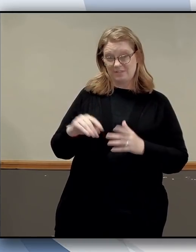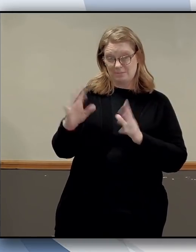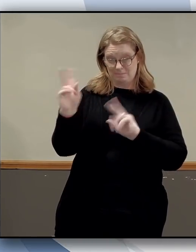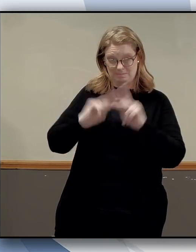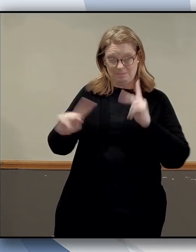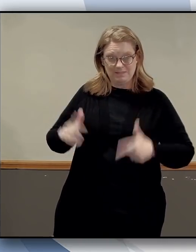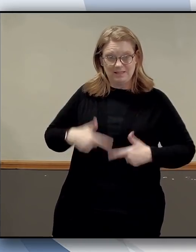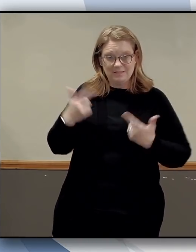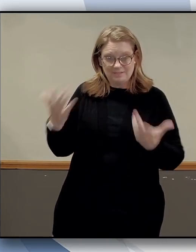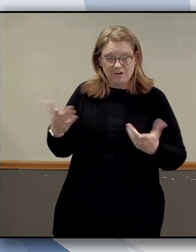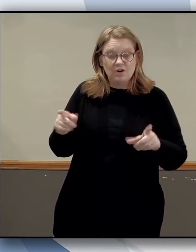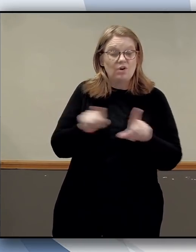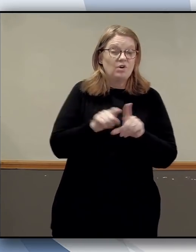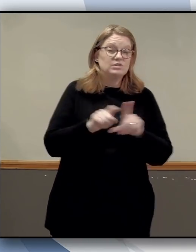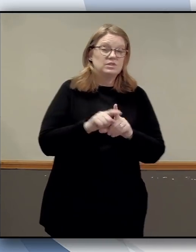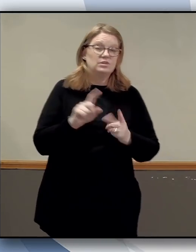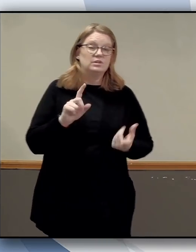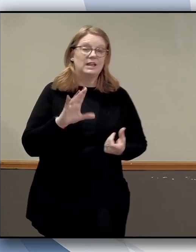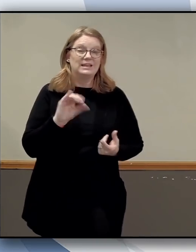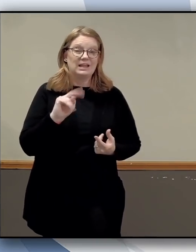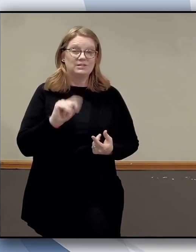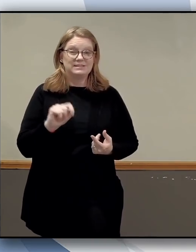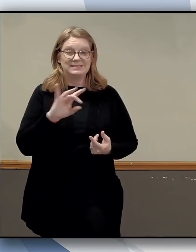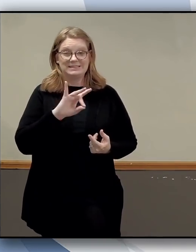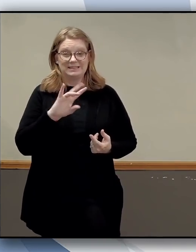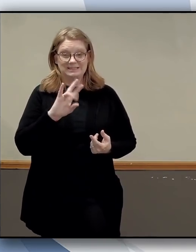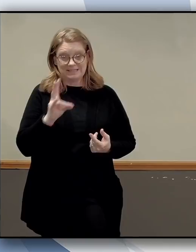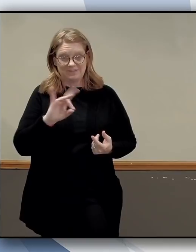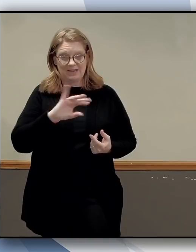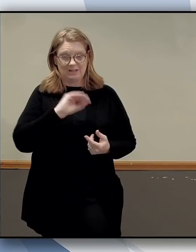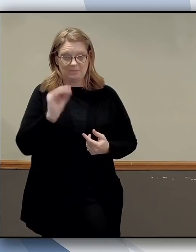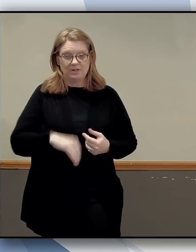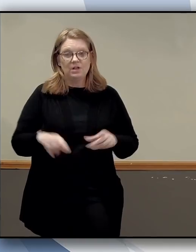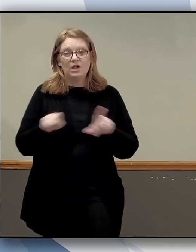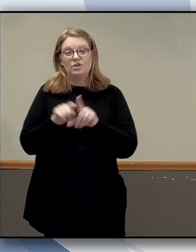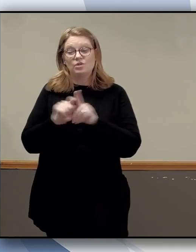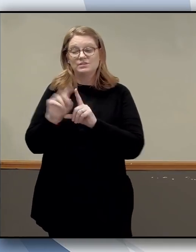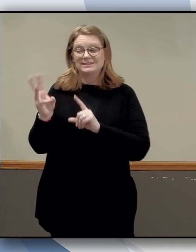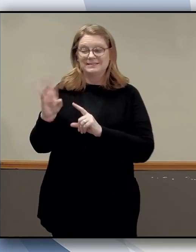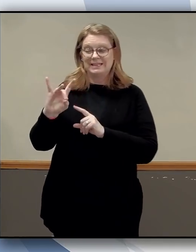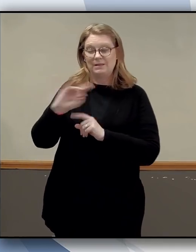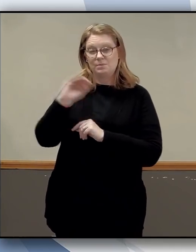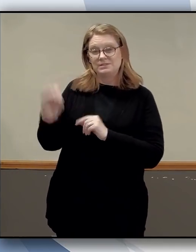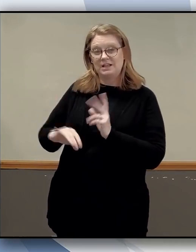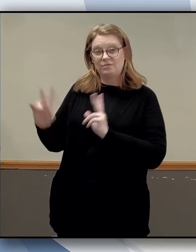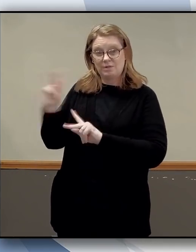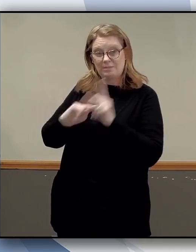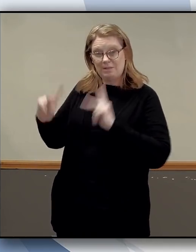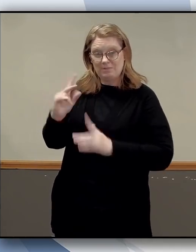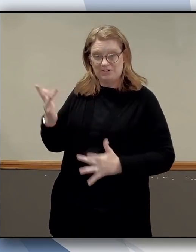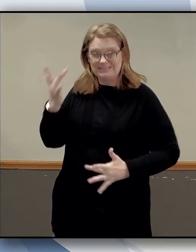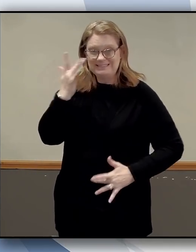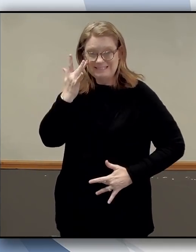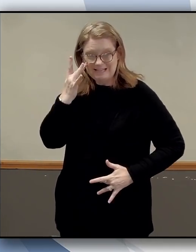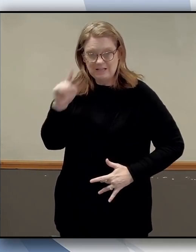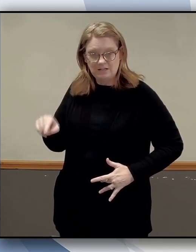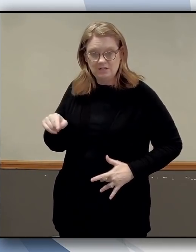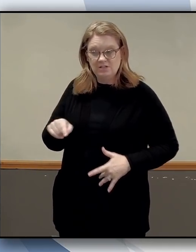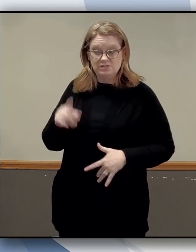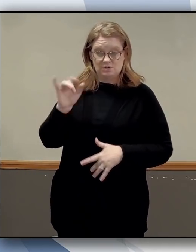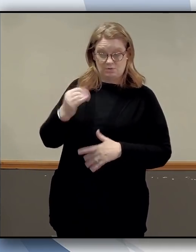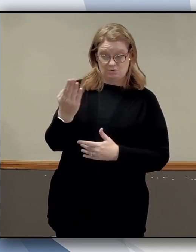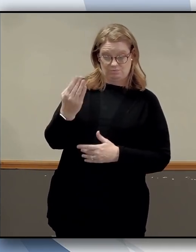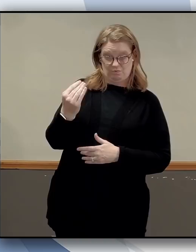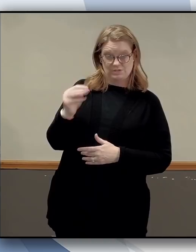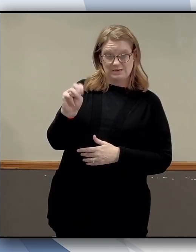represent 78% of our population and 76% of our active cases. So there's a group right there, again, that can make a big